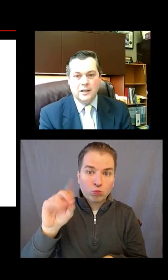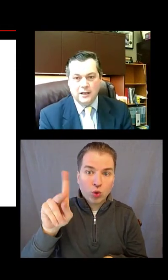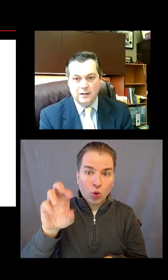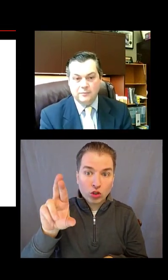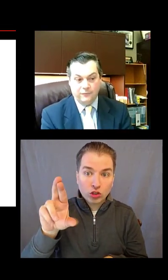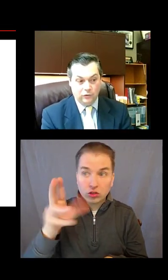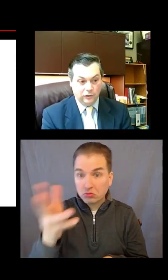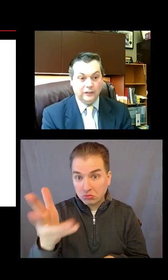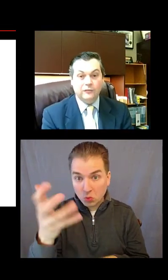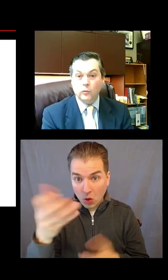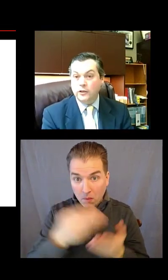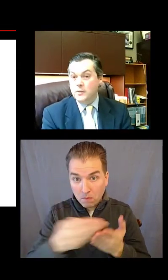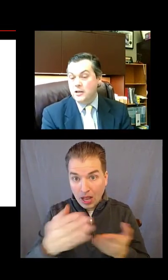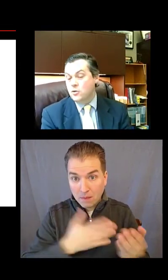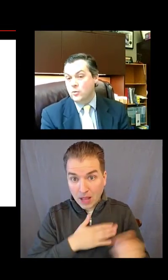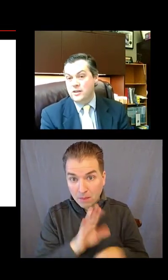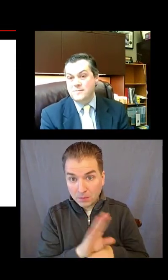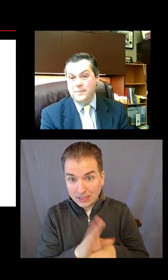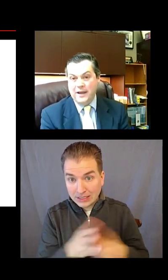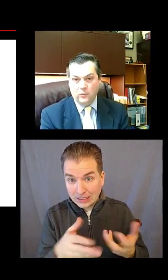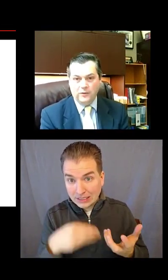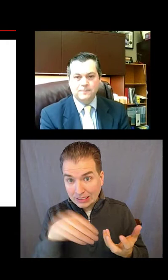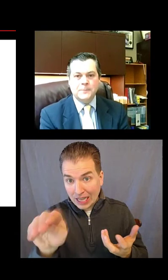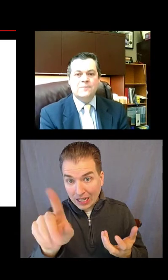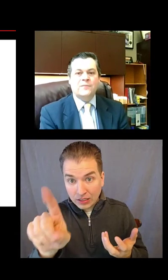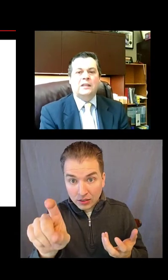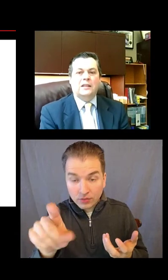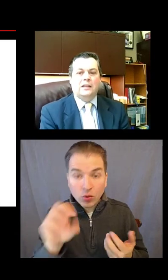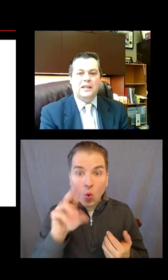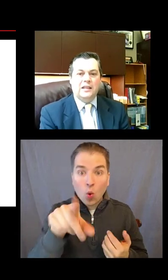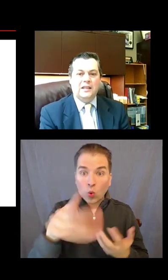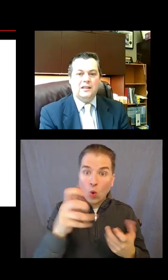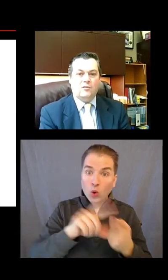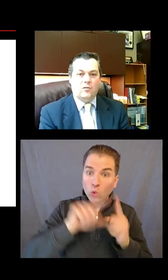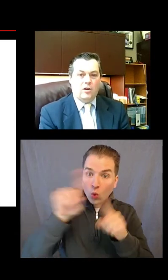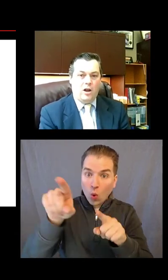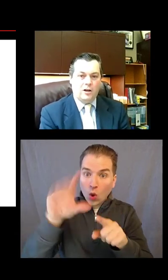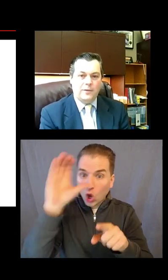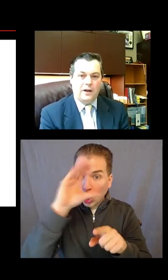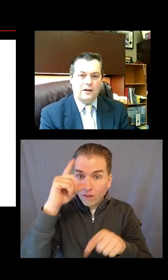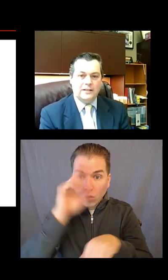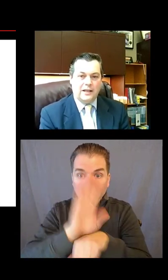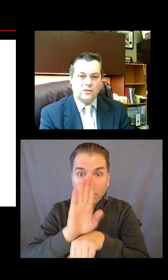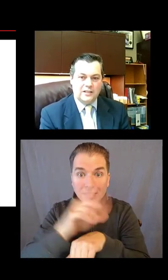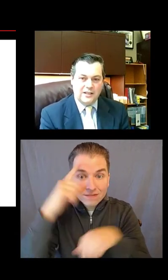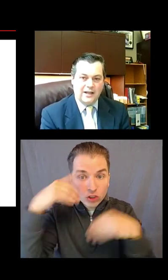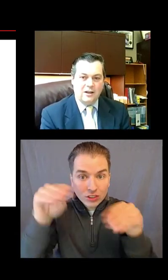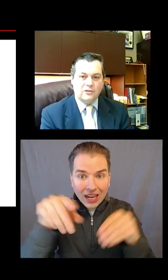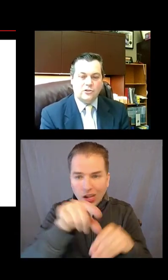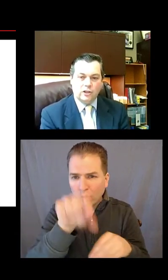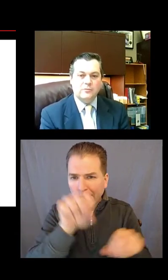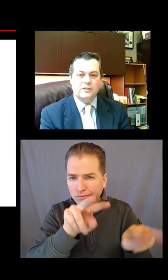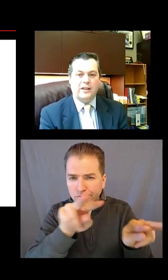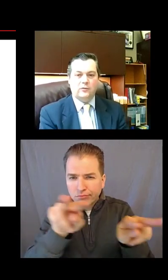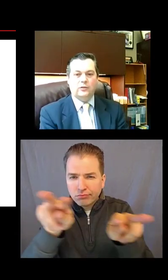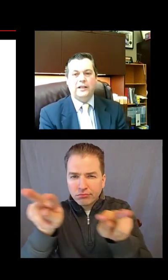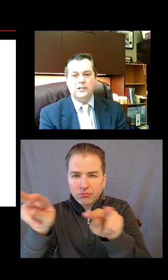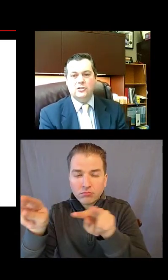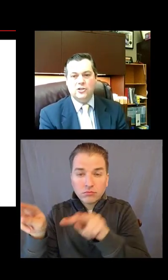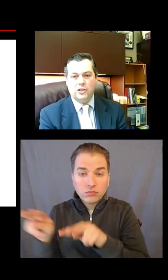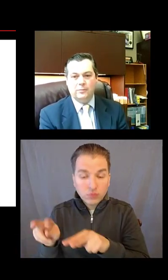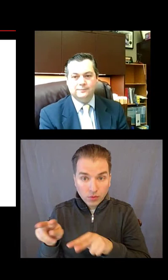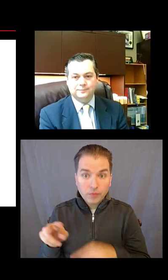business. If you're looking for one, you might go to one of them to buy one. The hard part is actually setting out the terms of